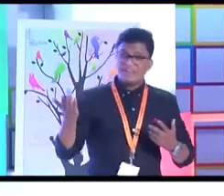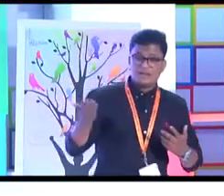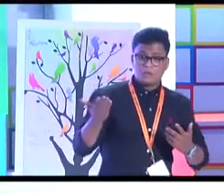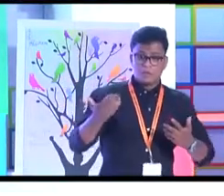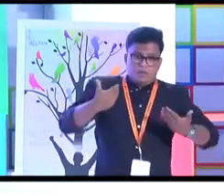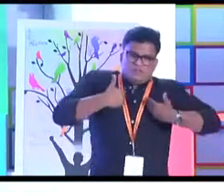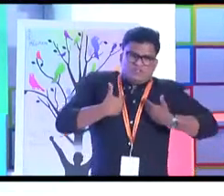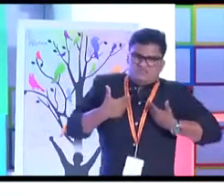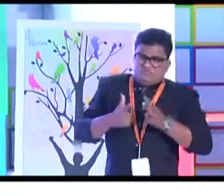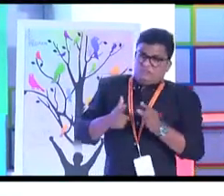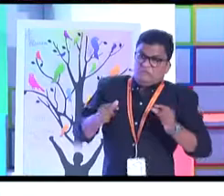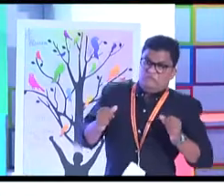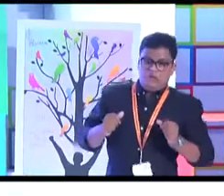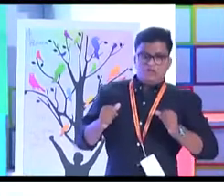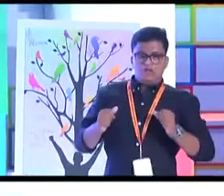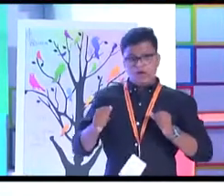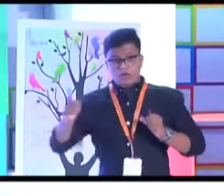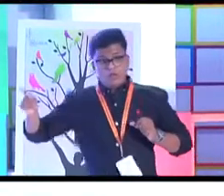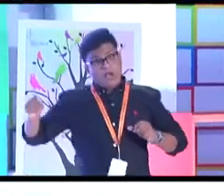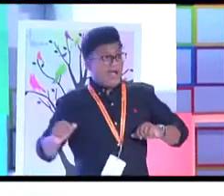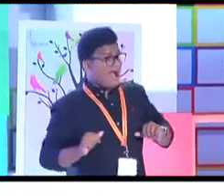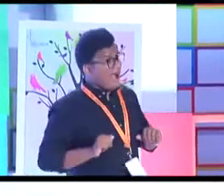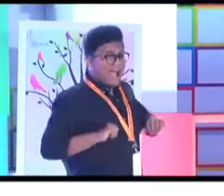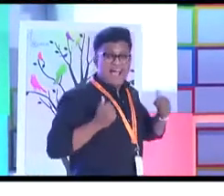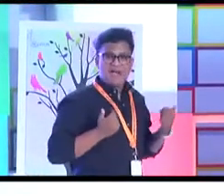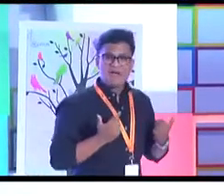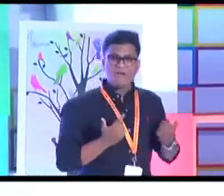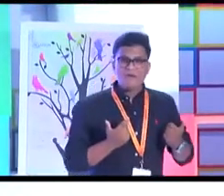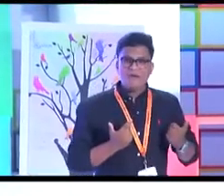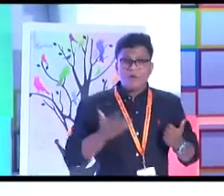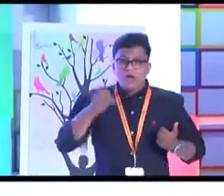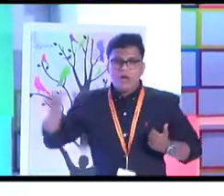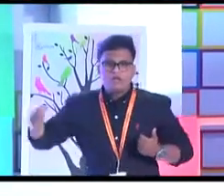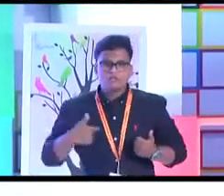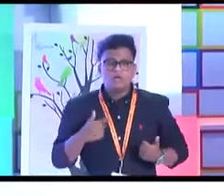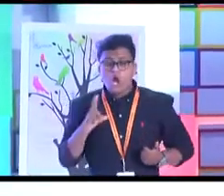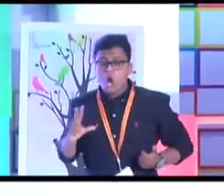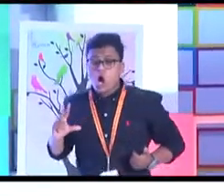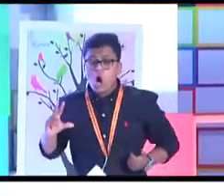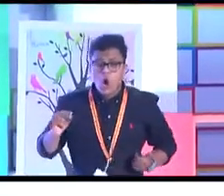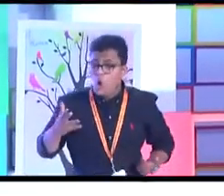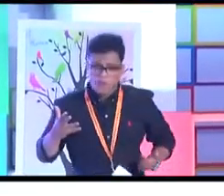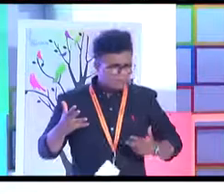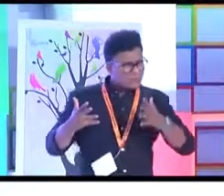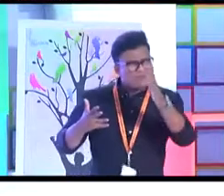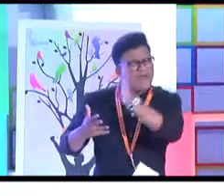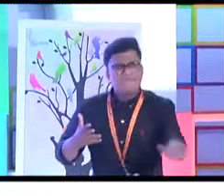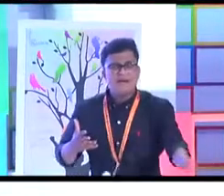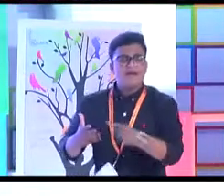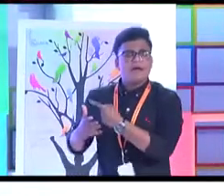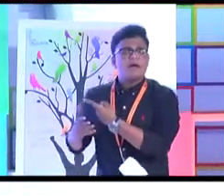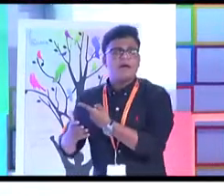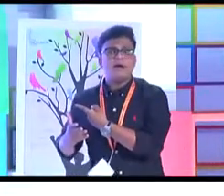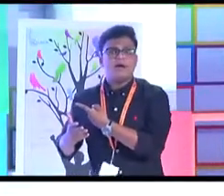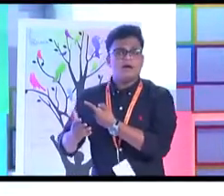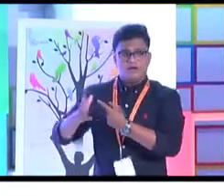can't do, for me it is very much possible, because I never entertained the word no. After confinement of 6 years in a